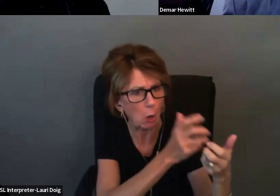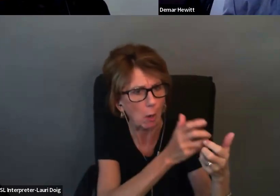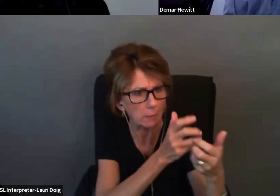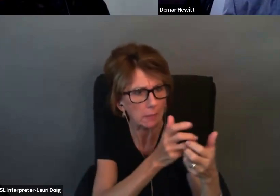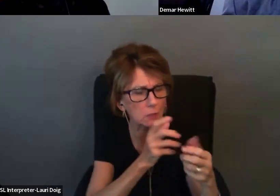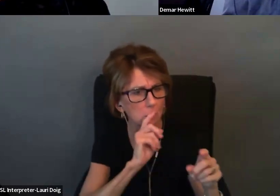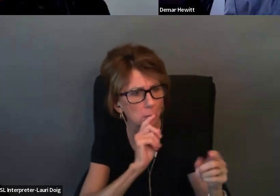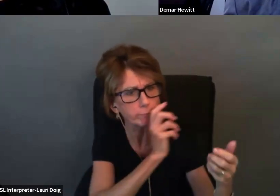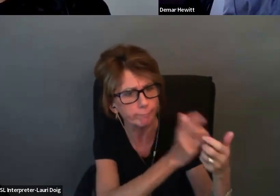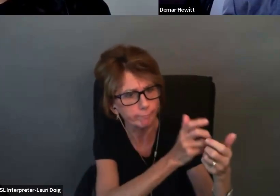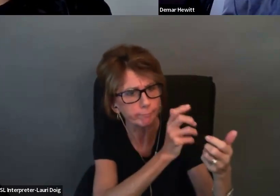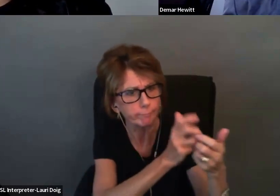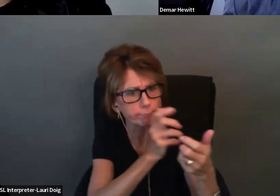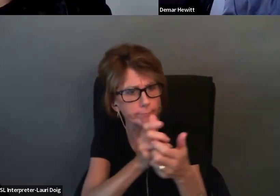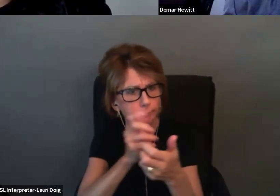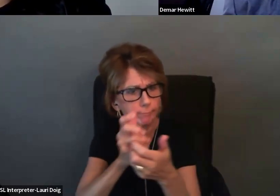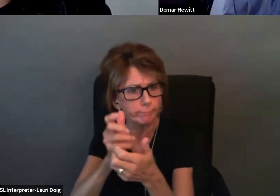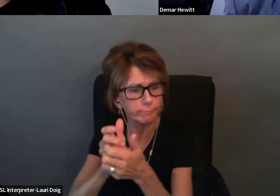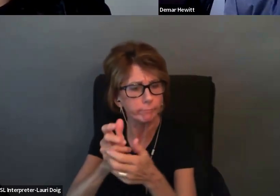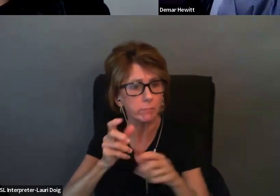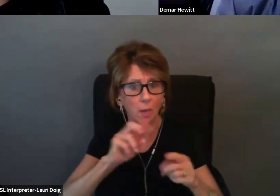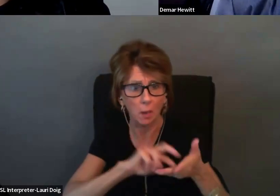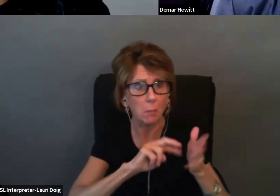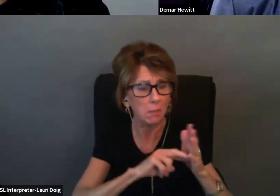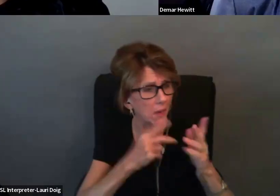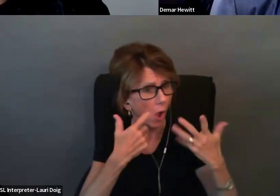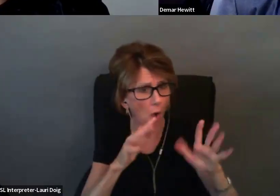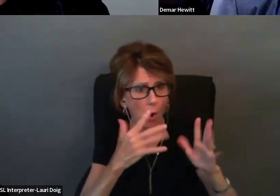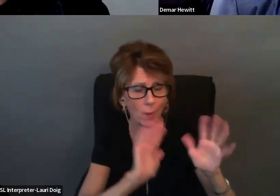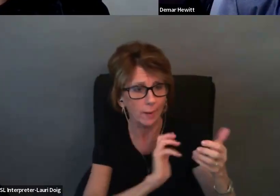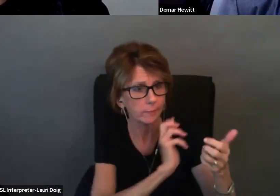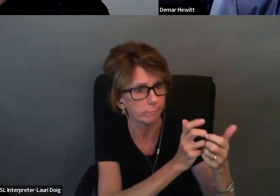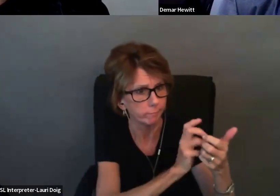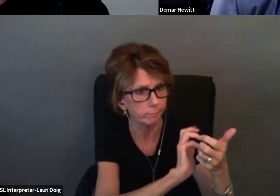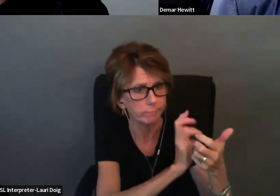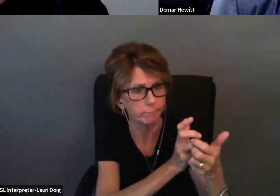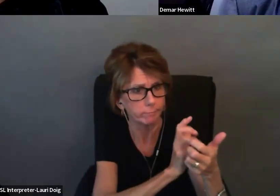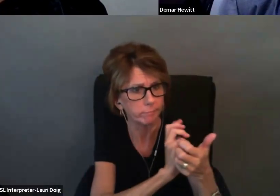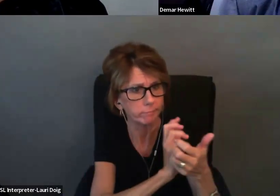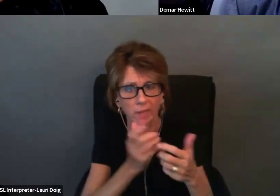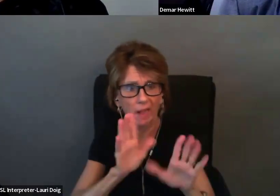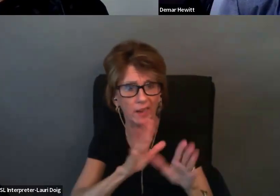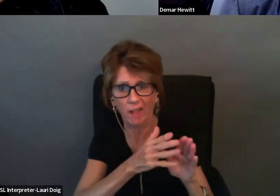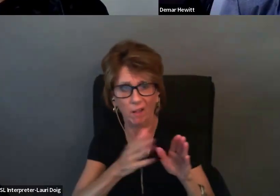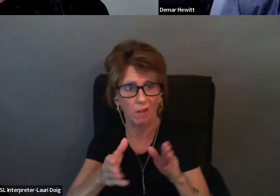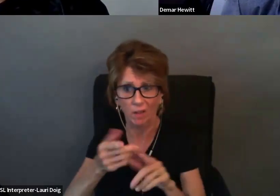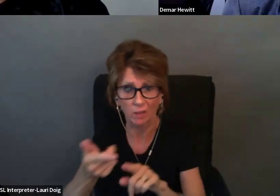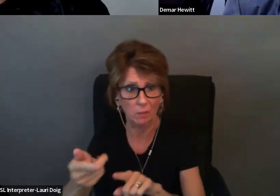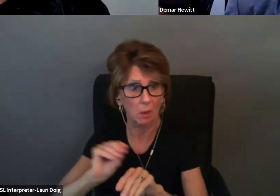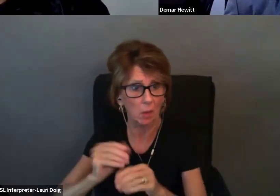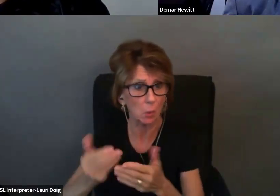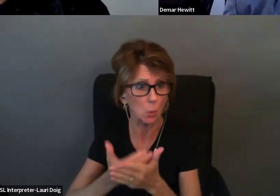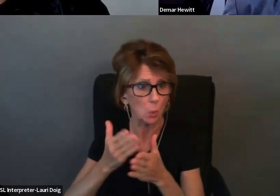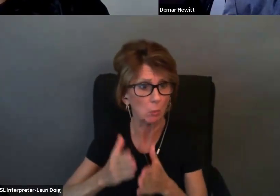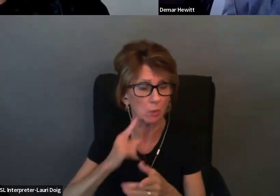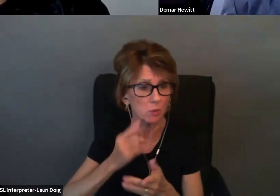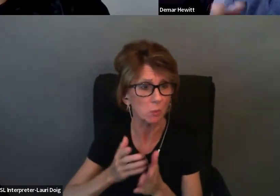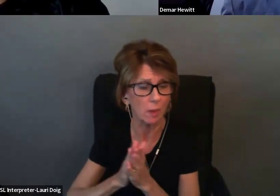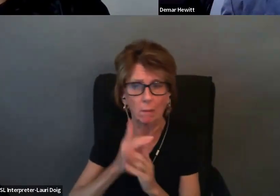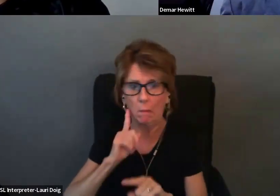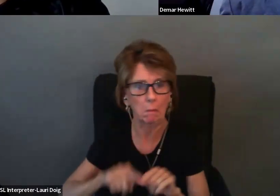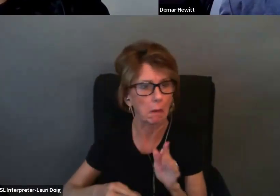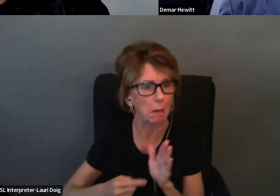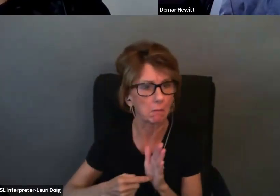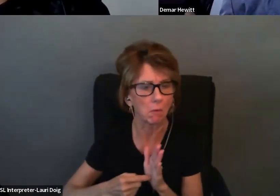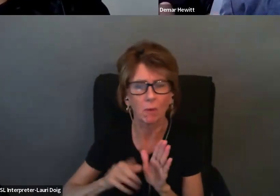they can't accommodate anymore. It's unduly hard. In a particular case where you have a tenant next door,